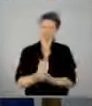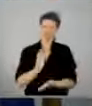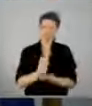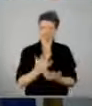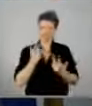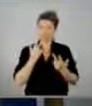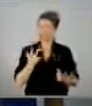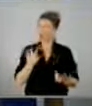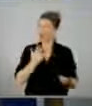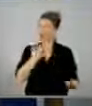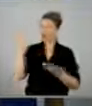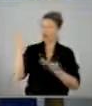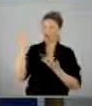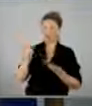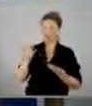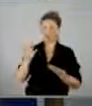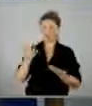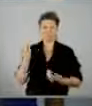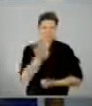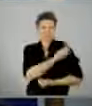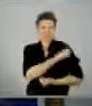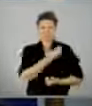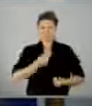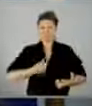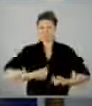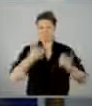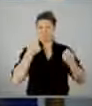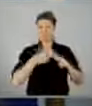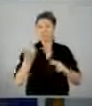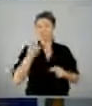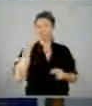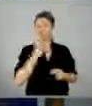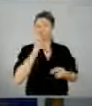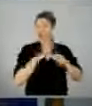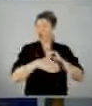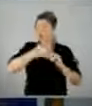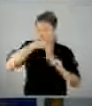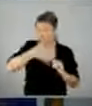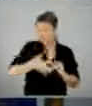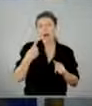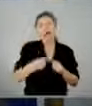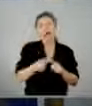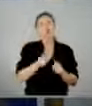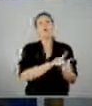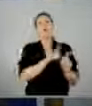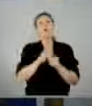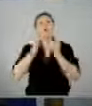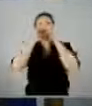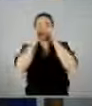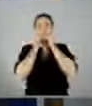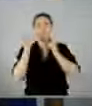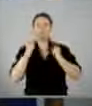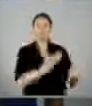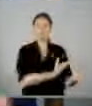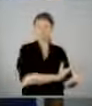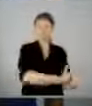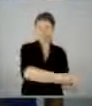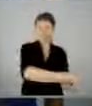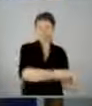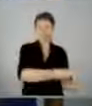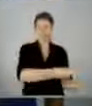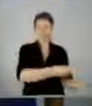vaccine going well in older groups. And also, there's evidence from blood tests looking at the response of the